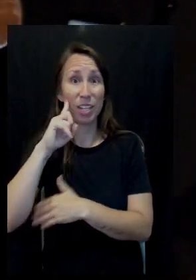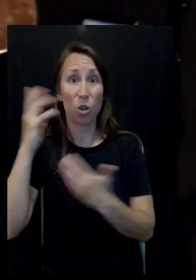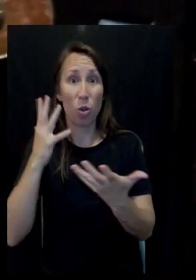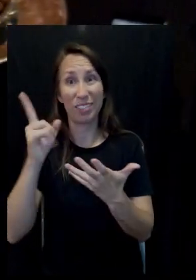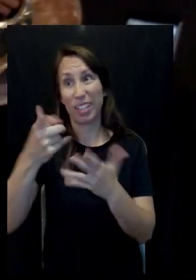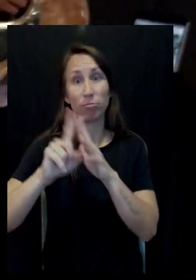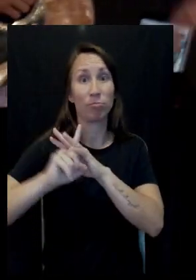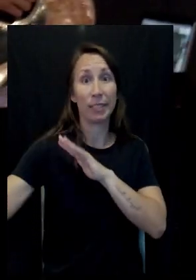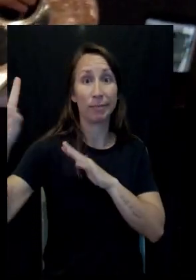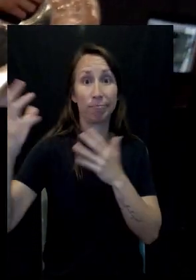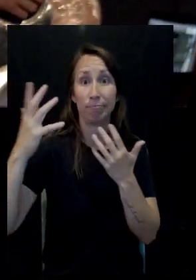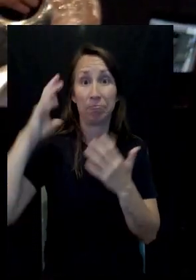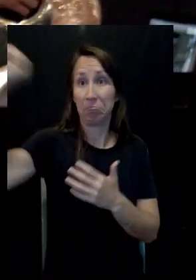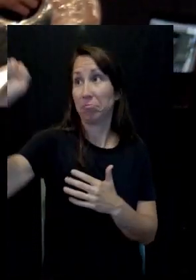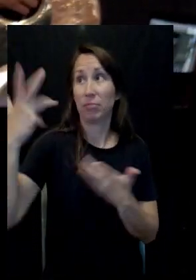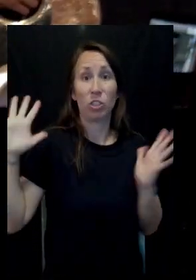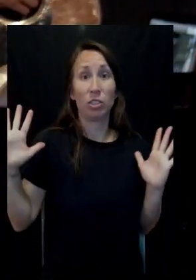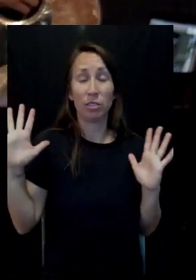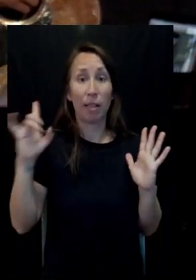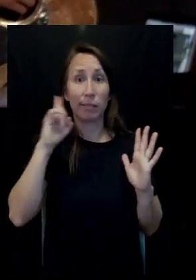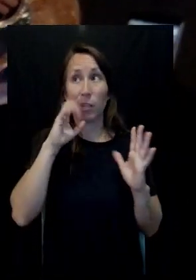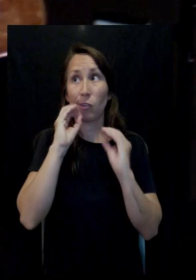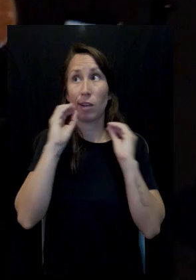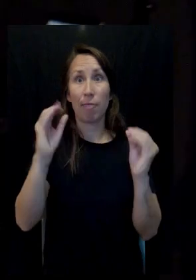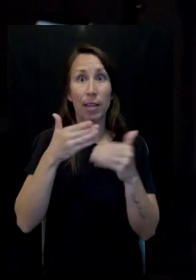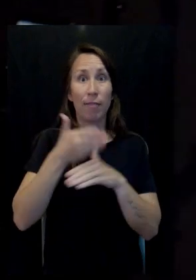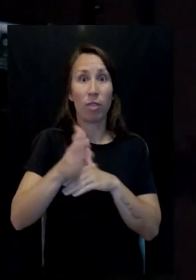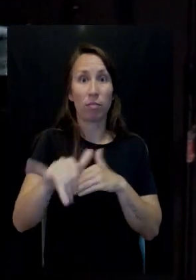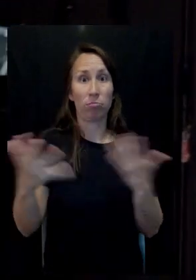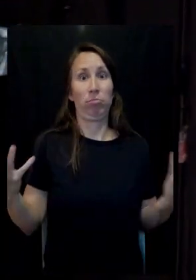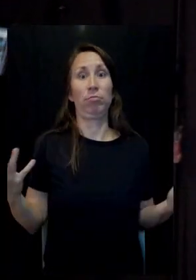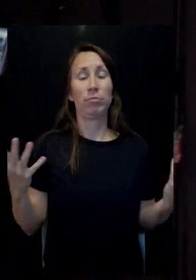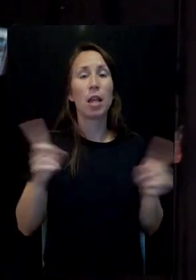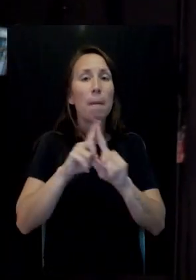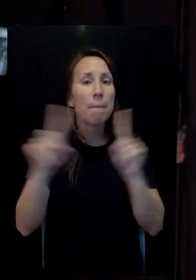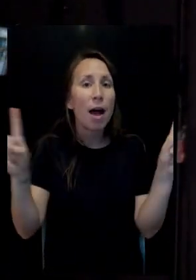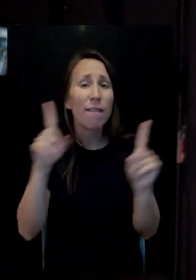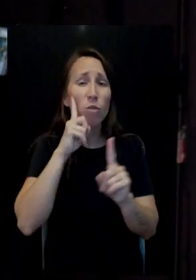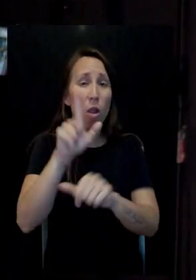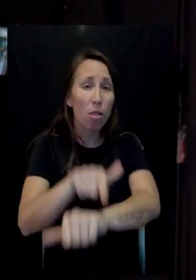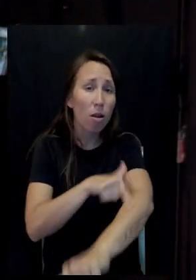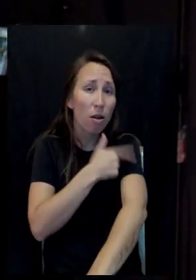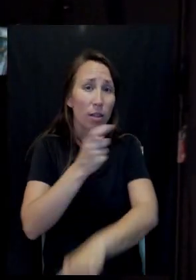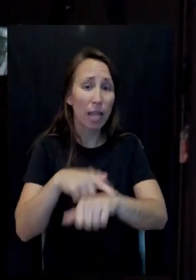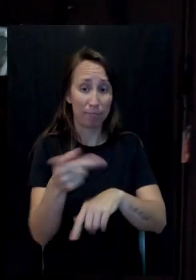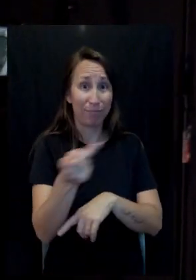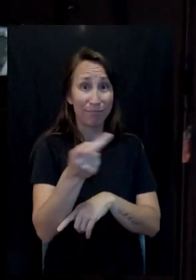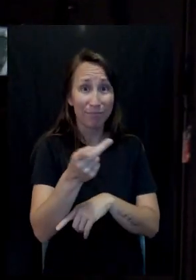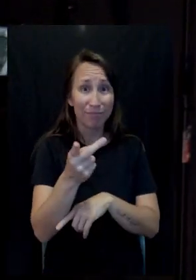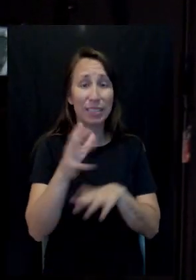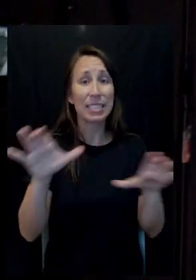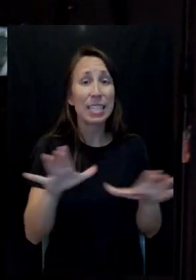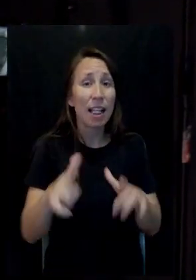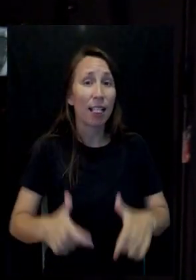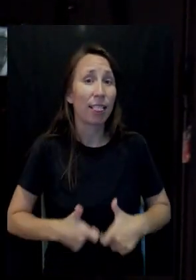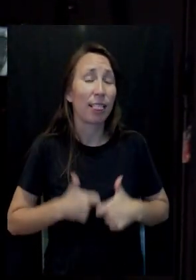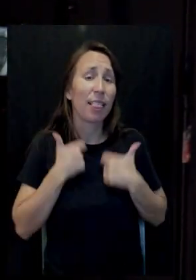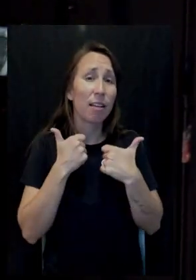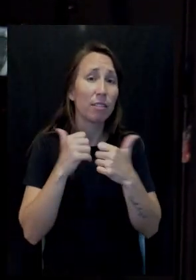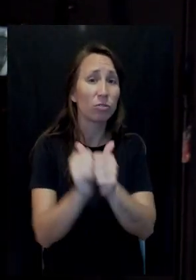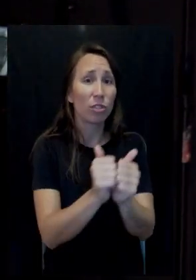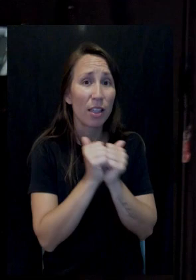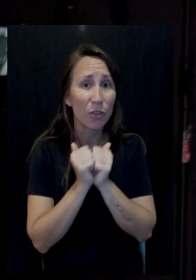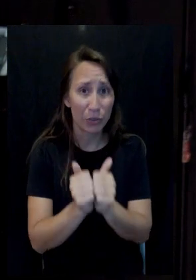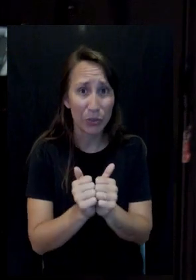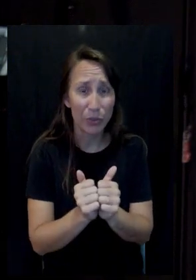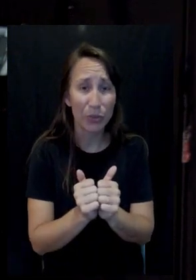don't hear about him anymore. But for a long, long time, they did life together. And the iron sharpened